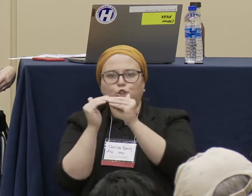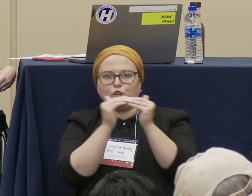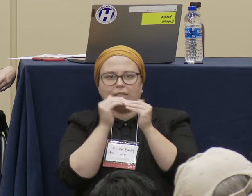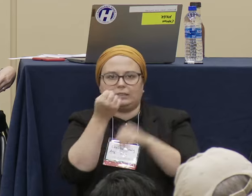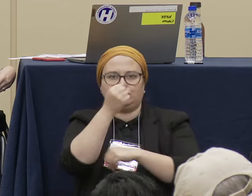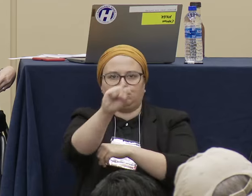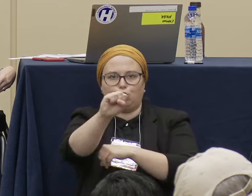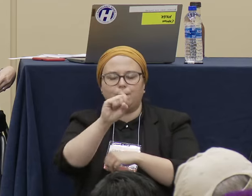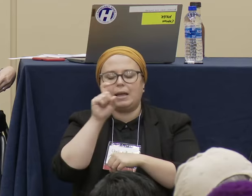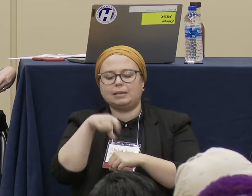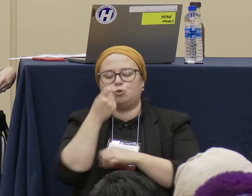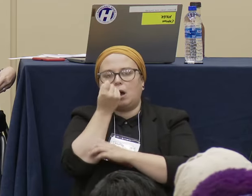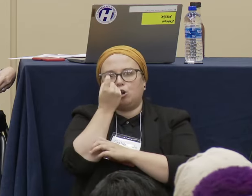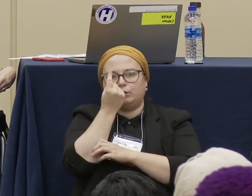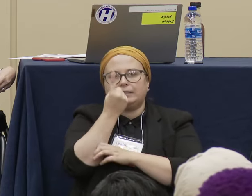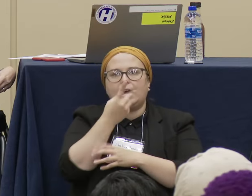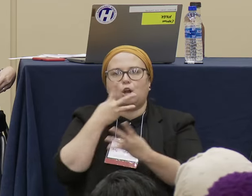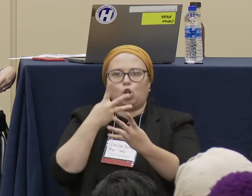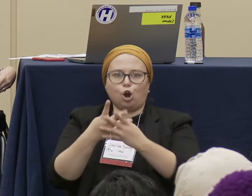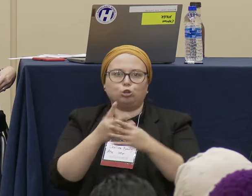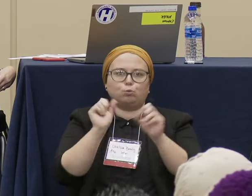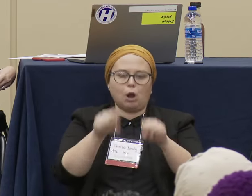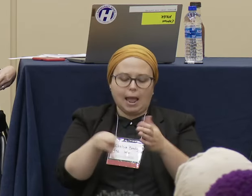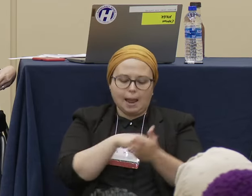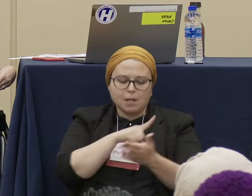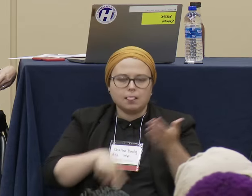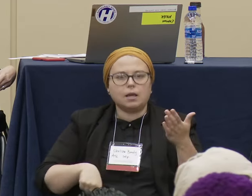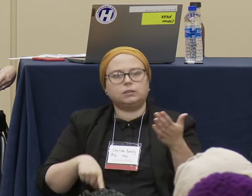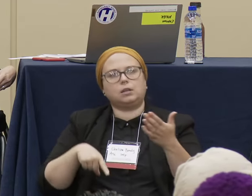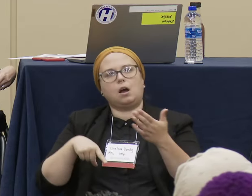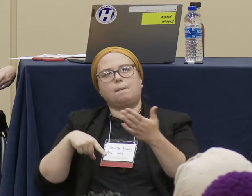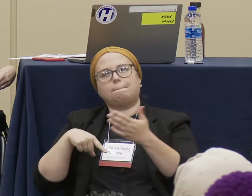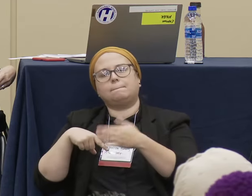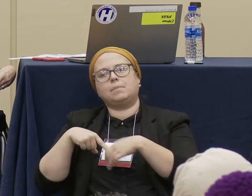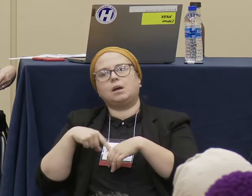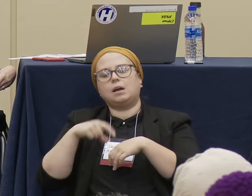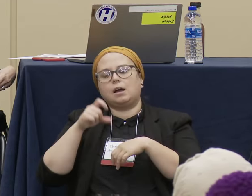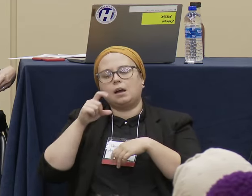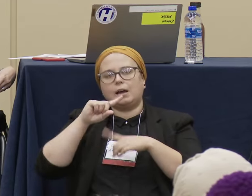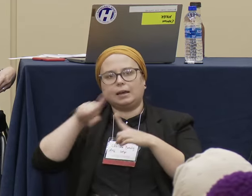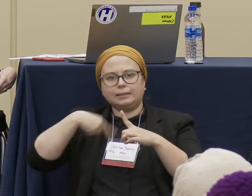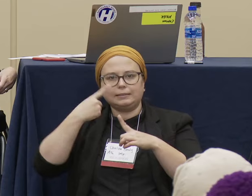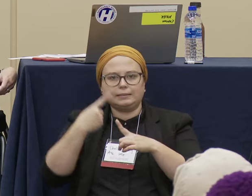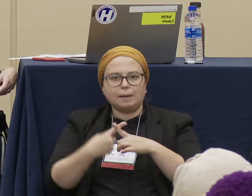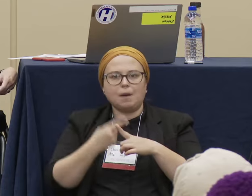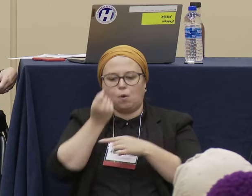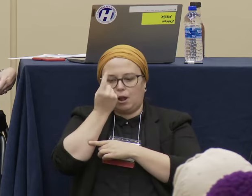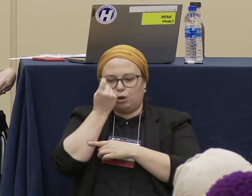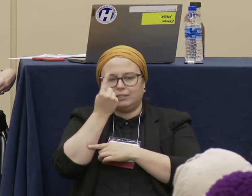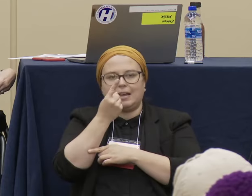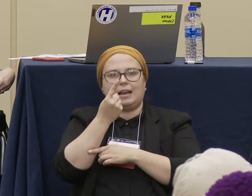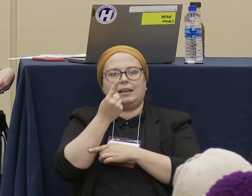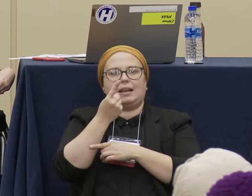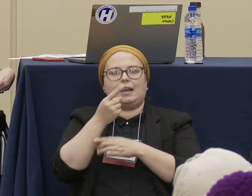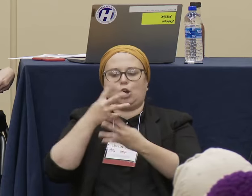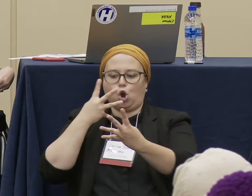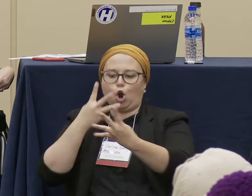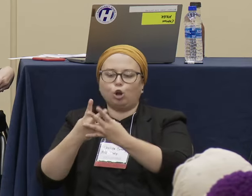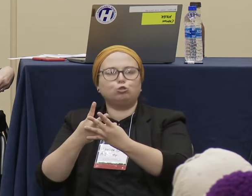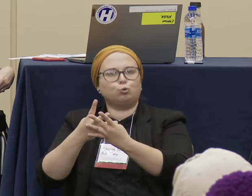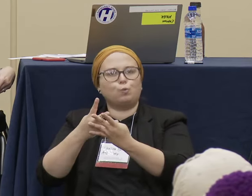carceral sanism. It's about understanding the disabling nature of incarceration itself and not